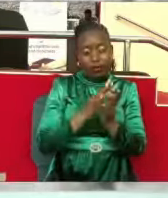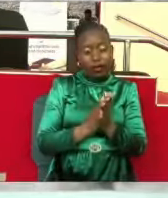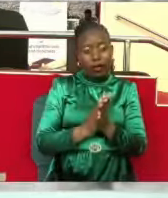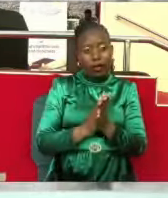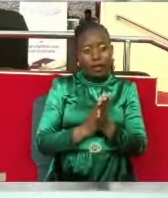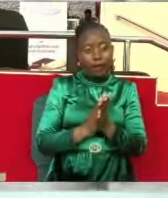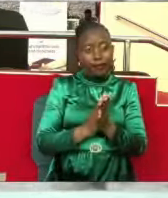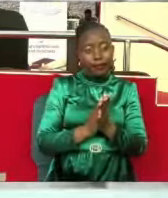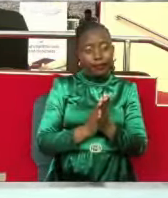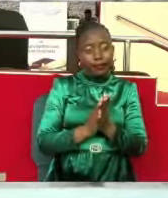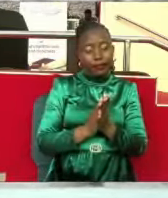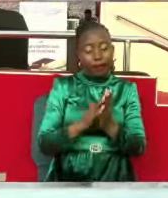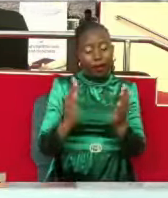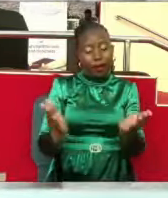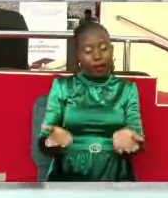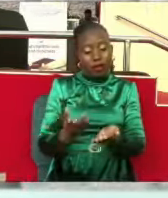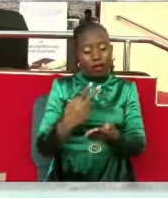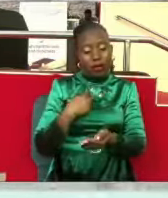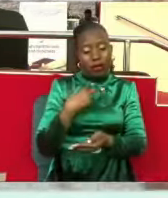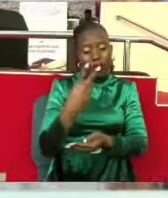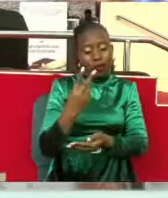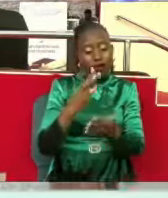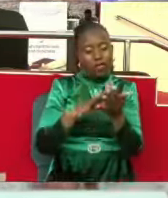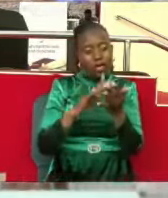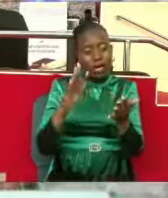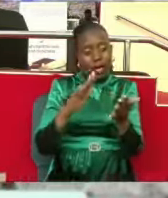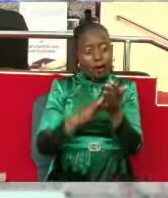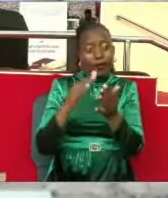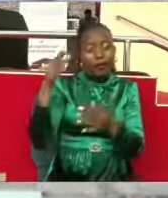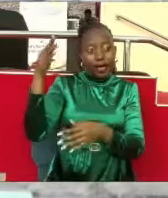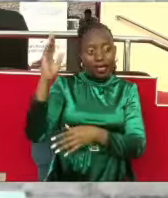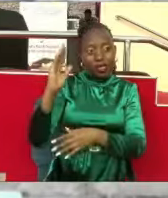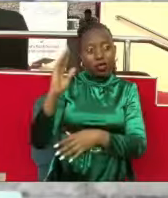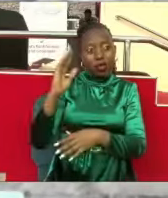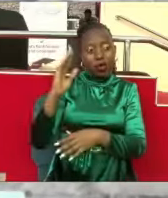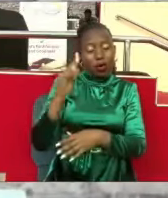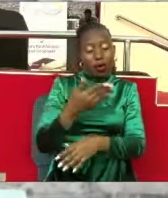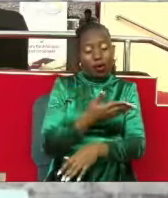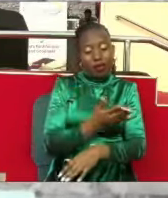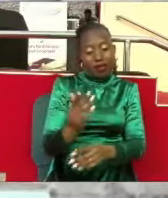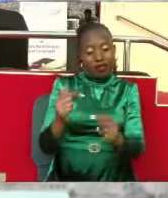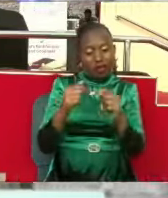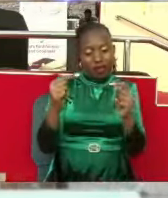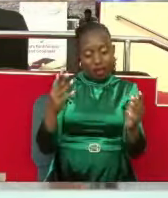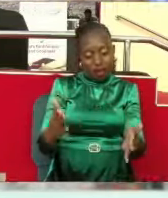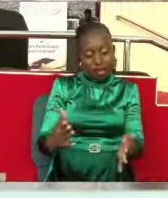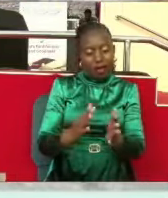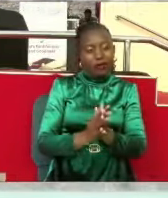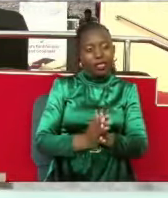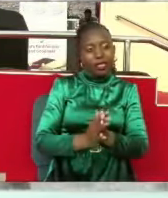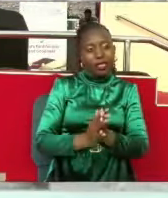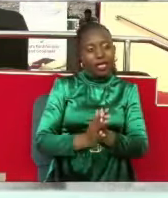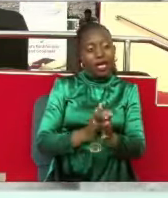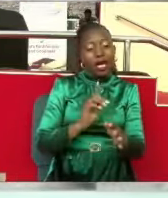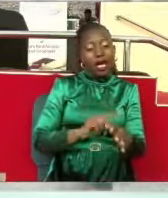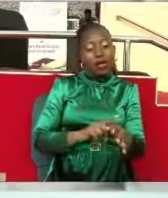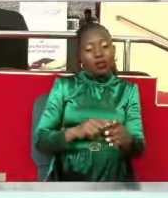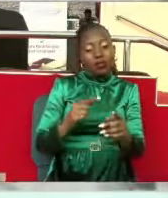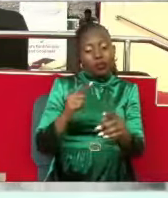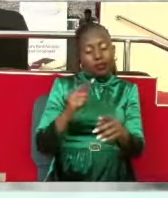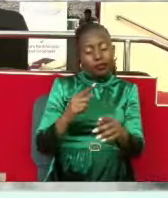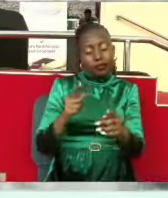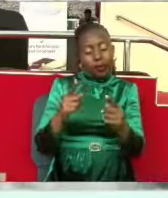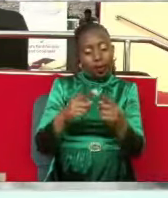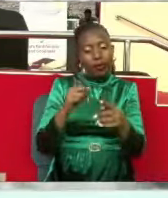Begin lifting your voice and giving him a praise in the presence of the enemy. Uinue sauti yake na umsifu katikati ya adui. Until the enemy will get into